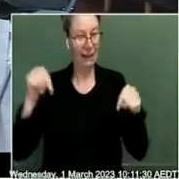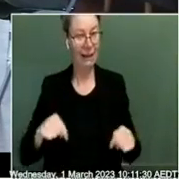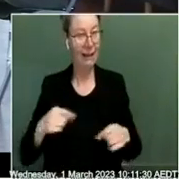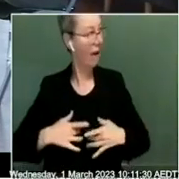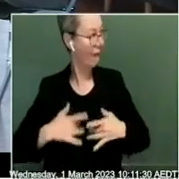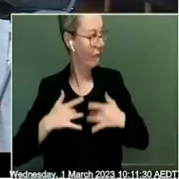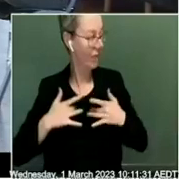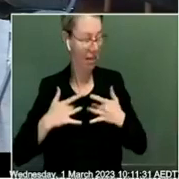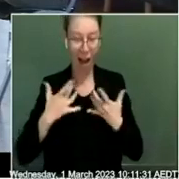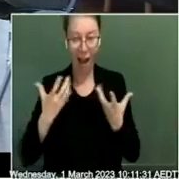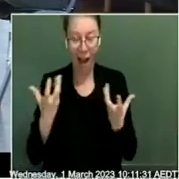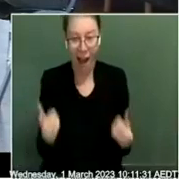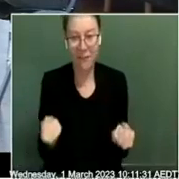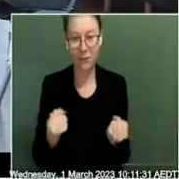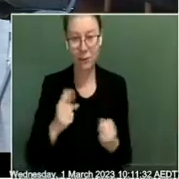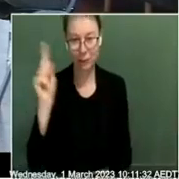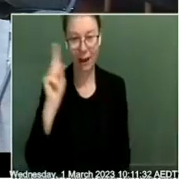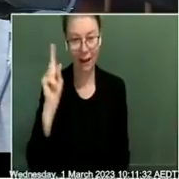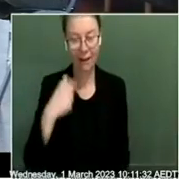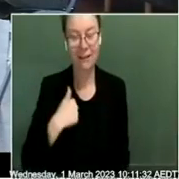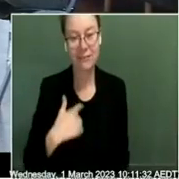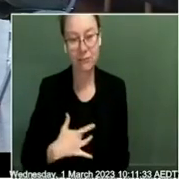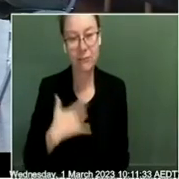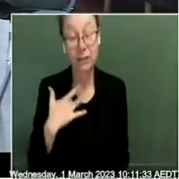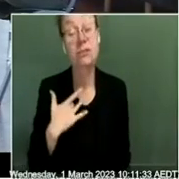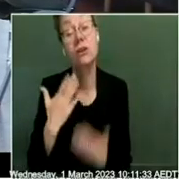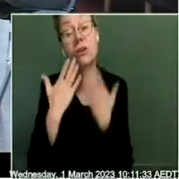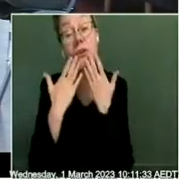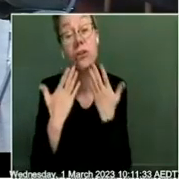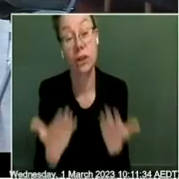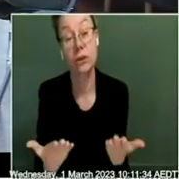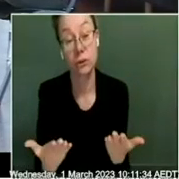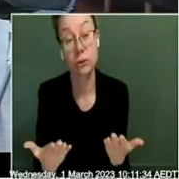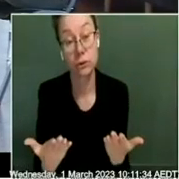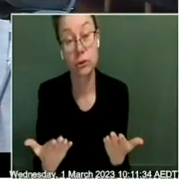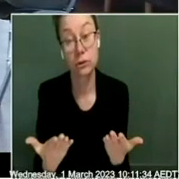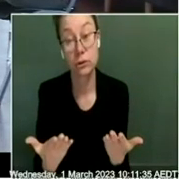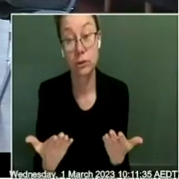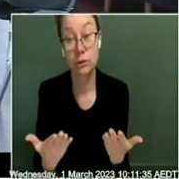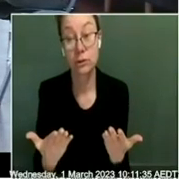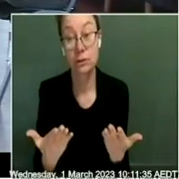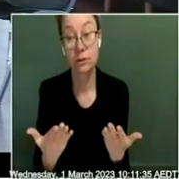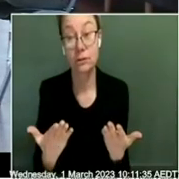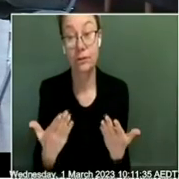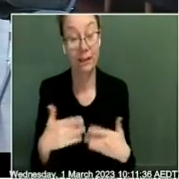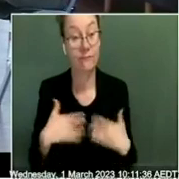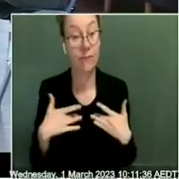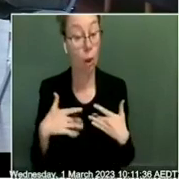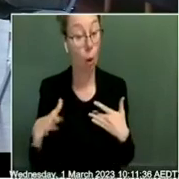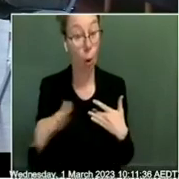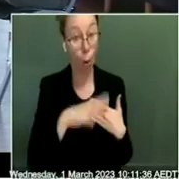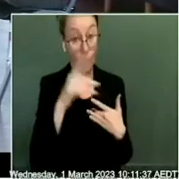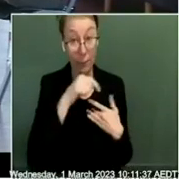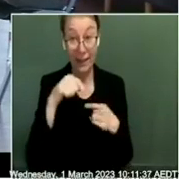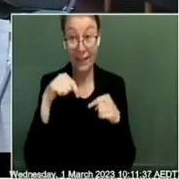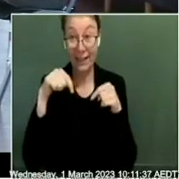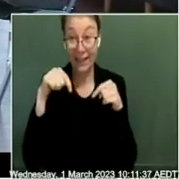and so thank you. I can feel all of the people who aren't in this room, who are actually in this room right